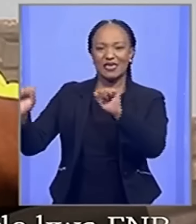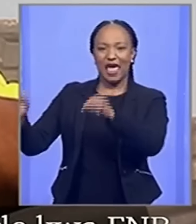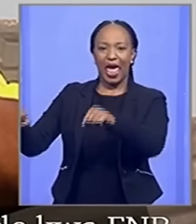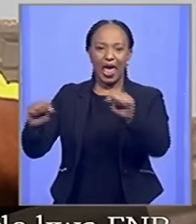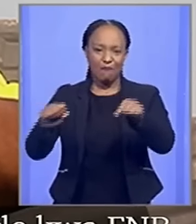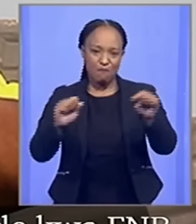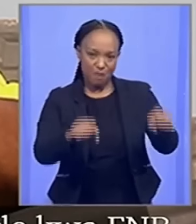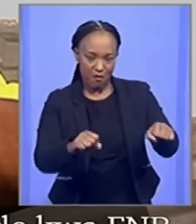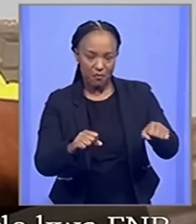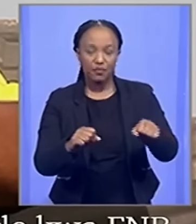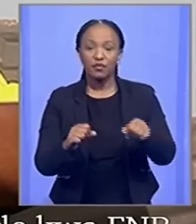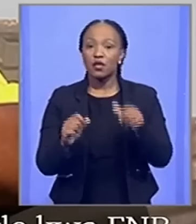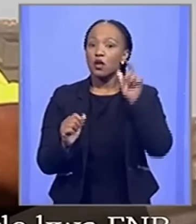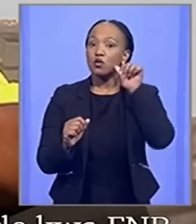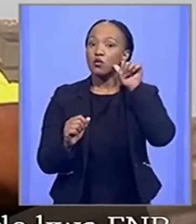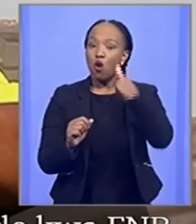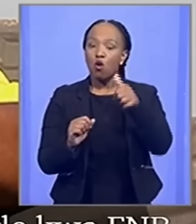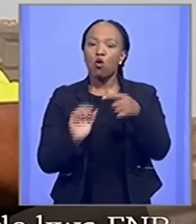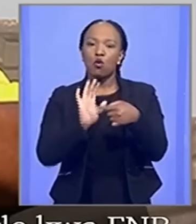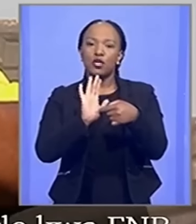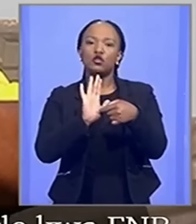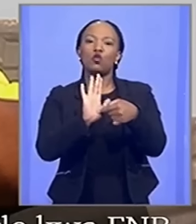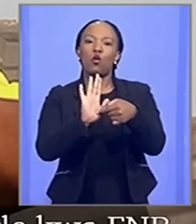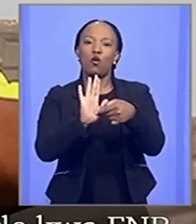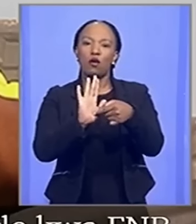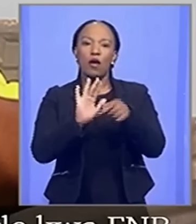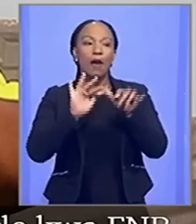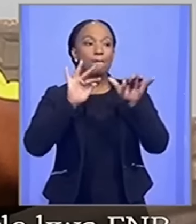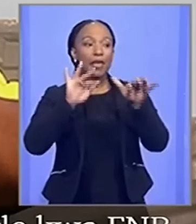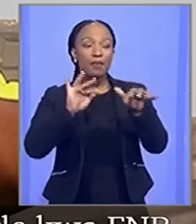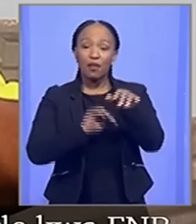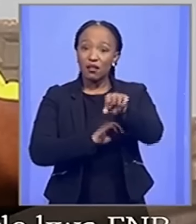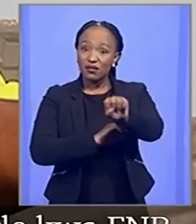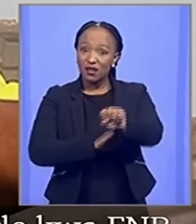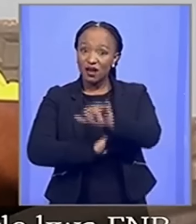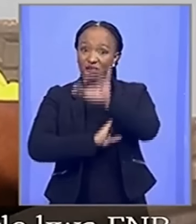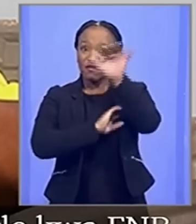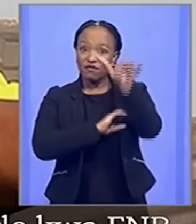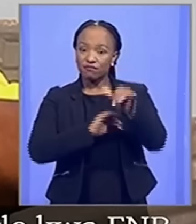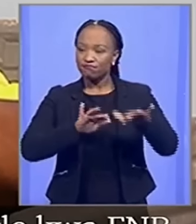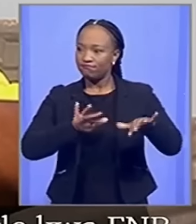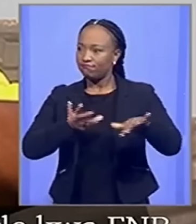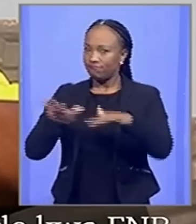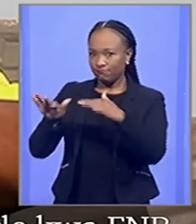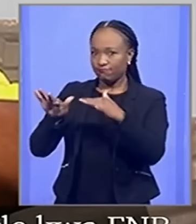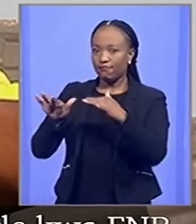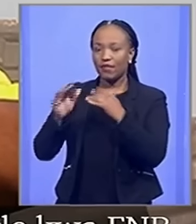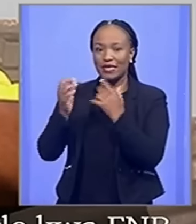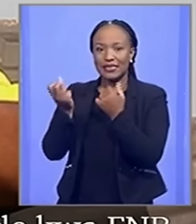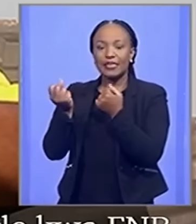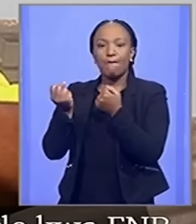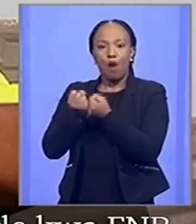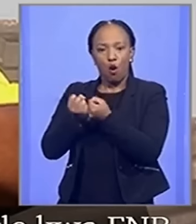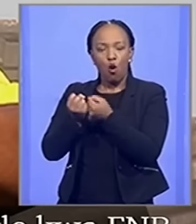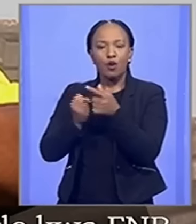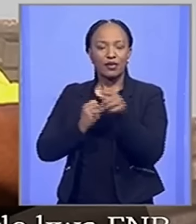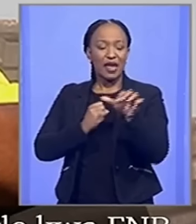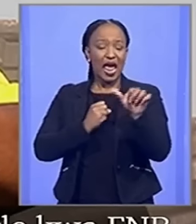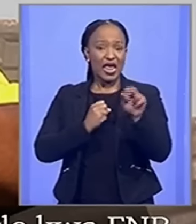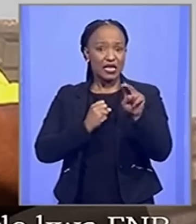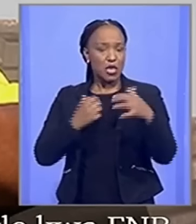That's where we are going to show the people of South Africa how much support the